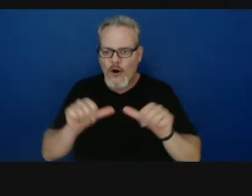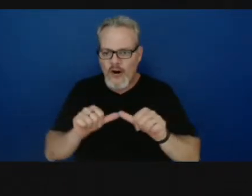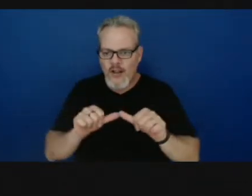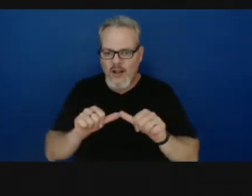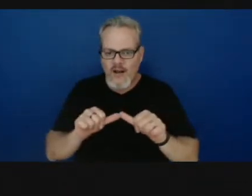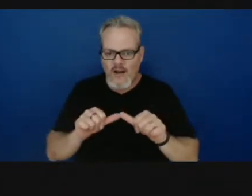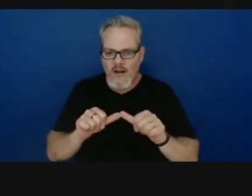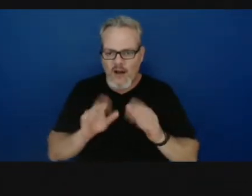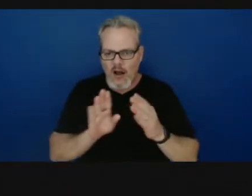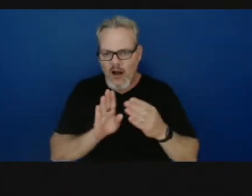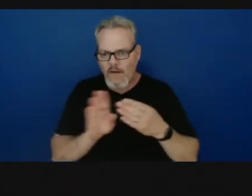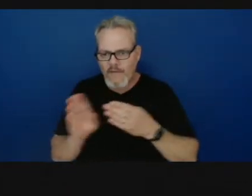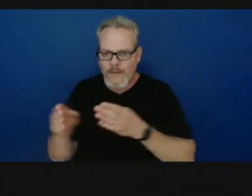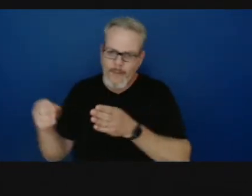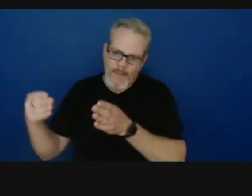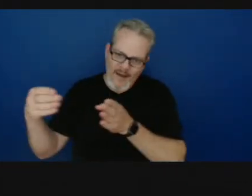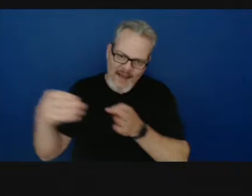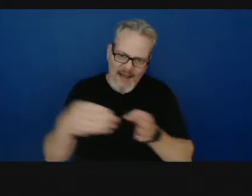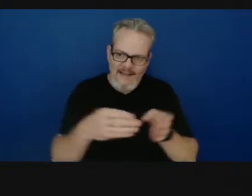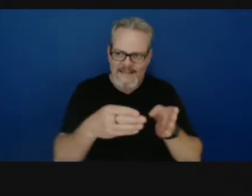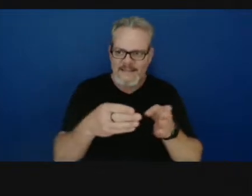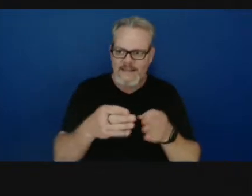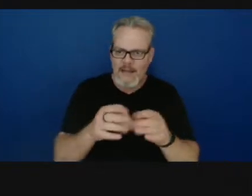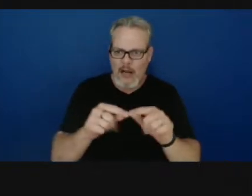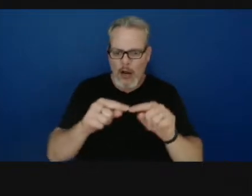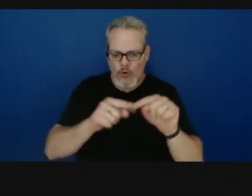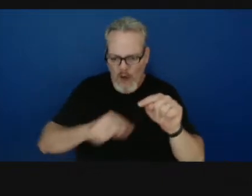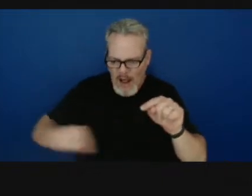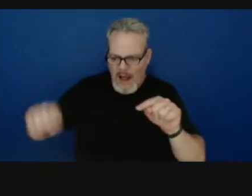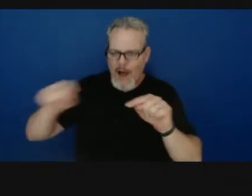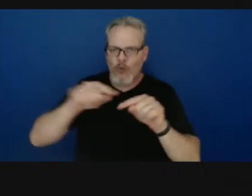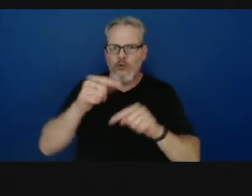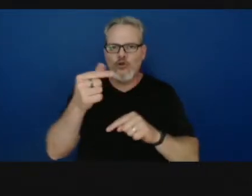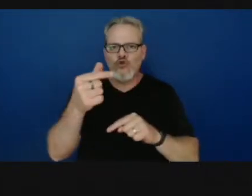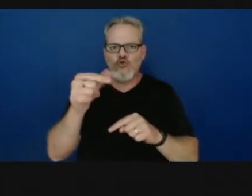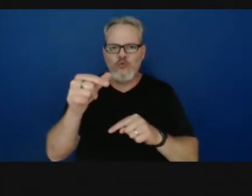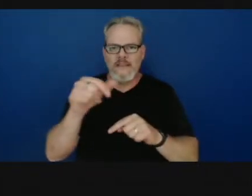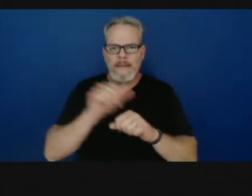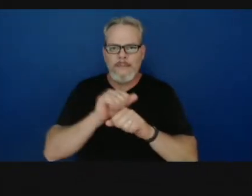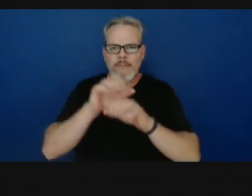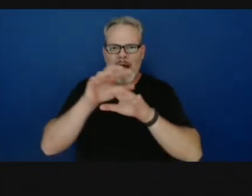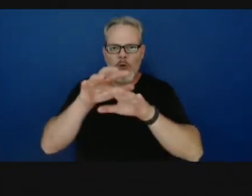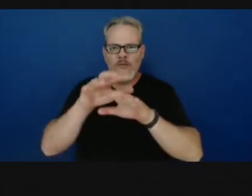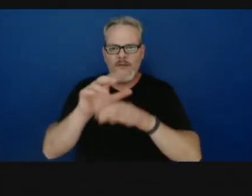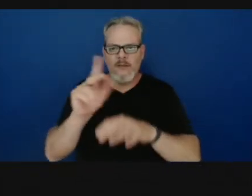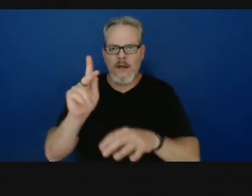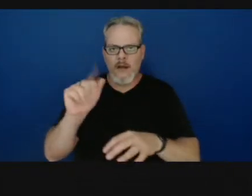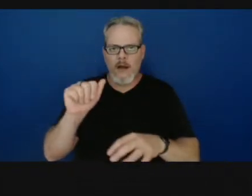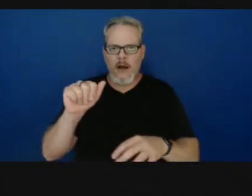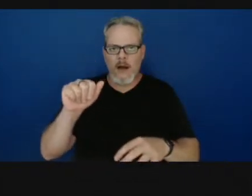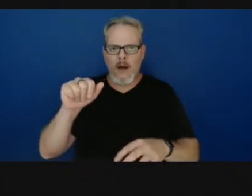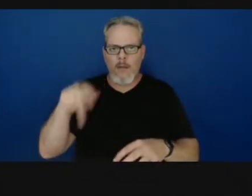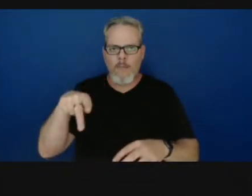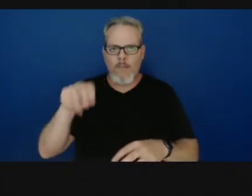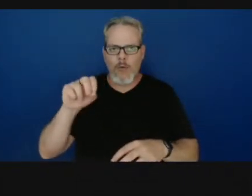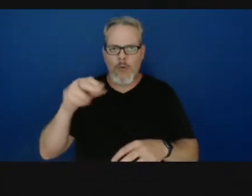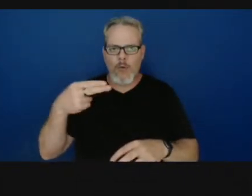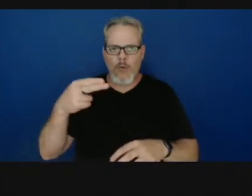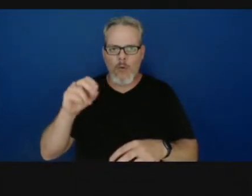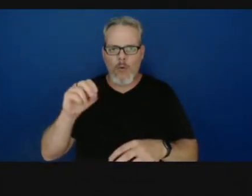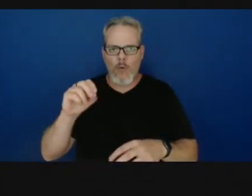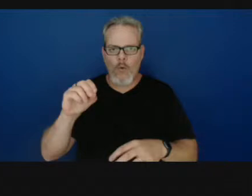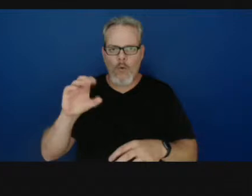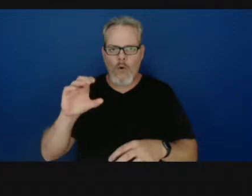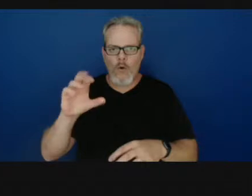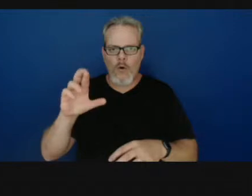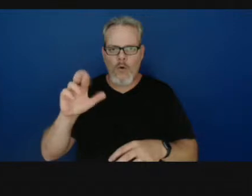around the Kapoho crater, Green Mountain, that funnels lava down to Kapoho. Now, this bend was one lava channel.